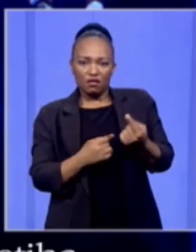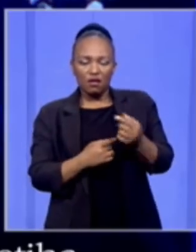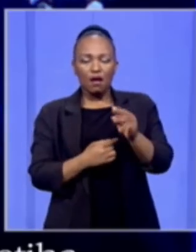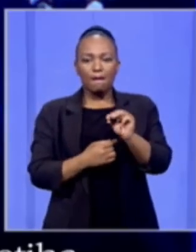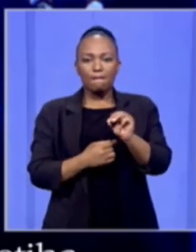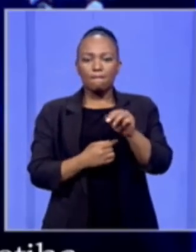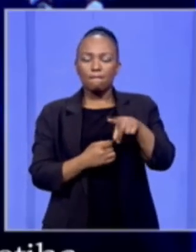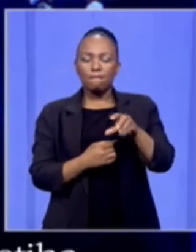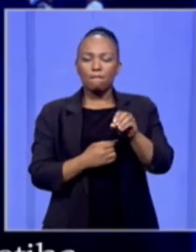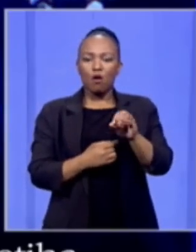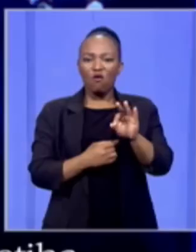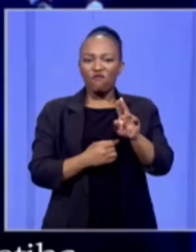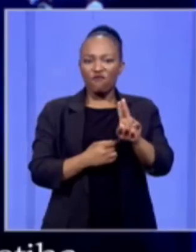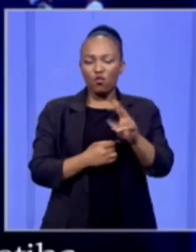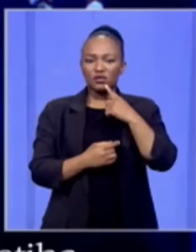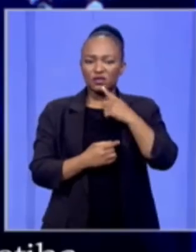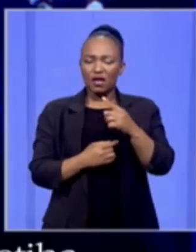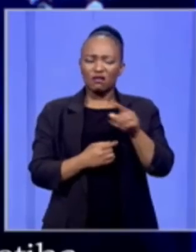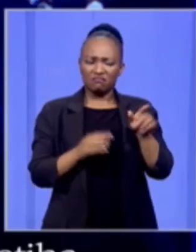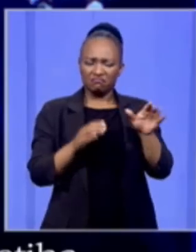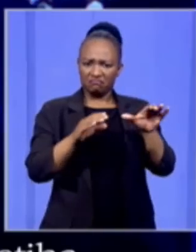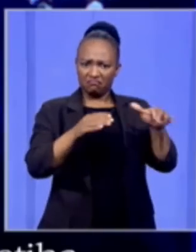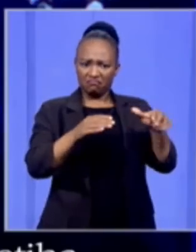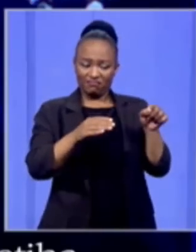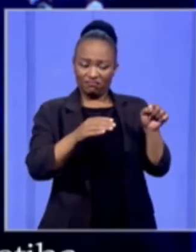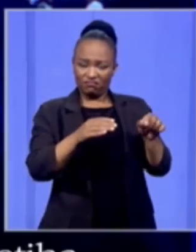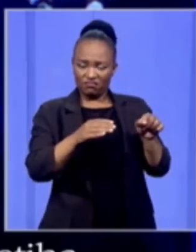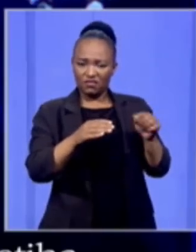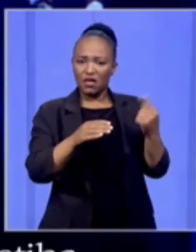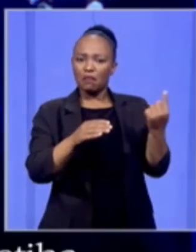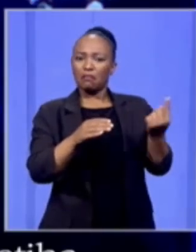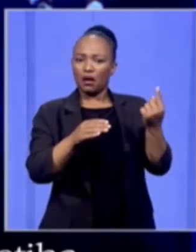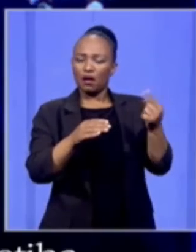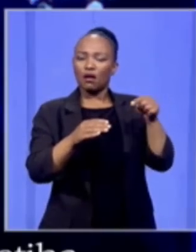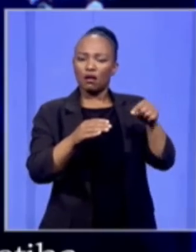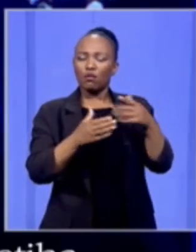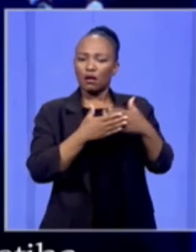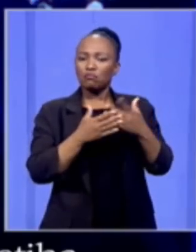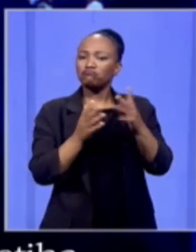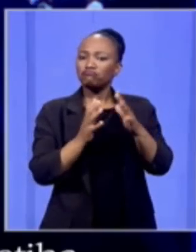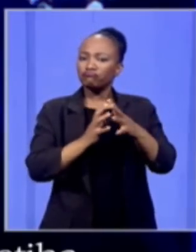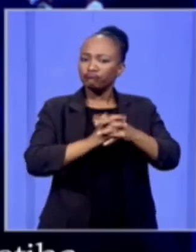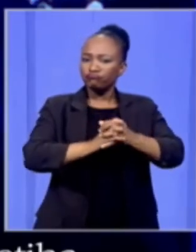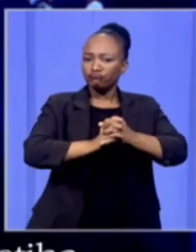bolela ha dumela hore MKP ke yona fela e tlang ho tlisa kopano le tokoloho.